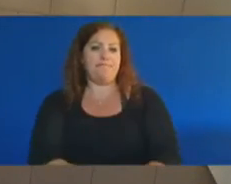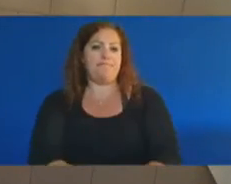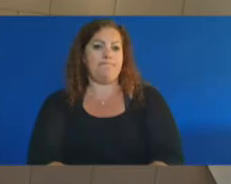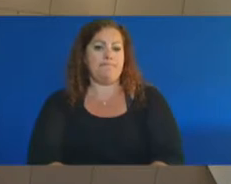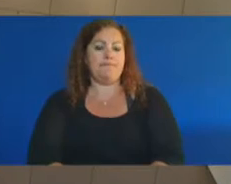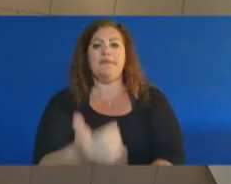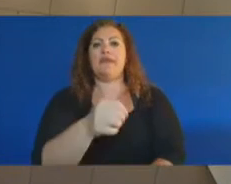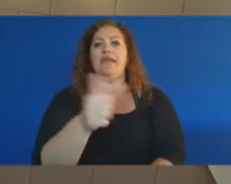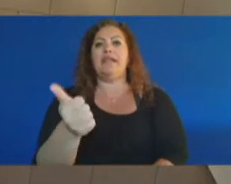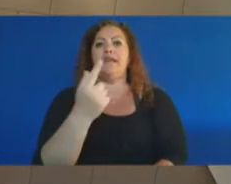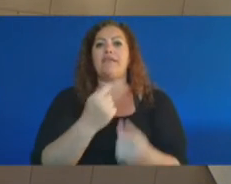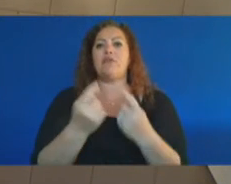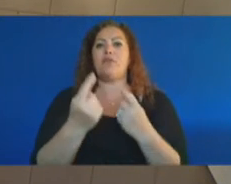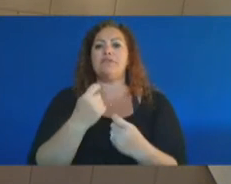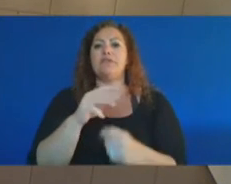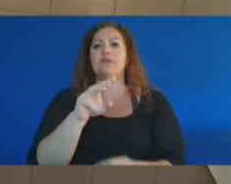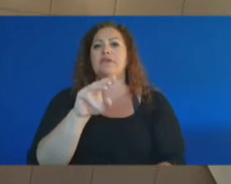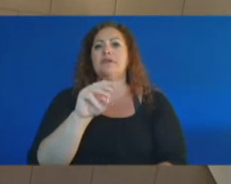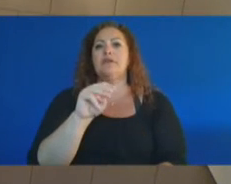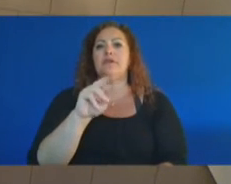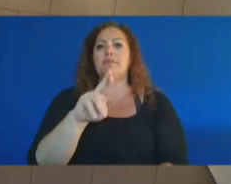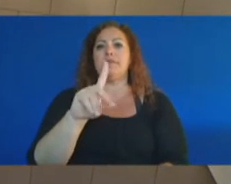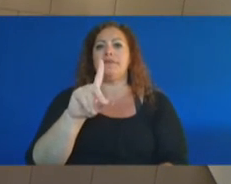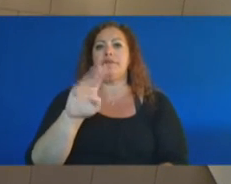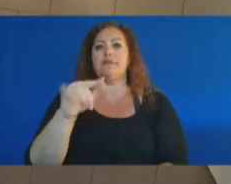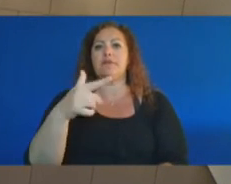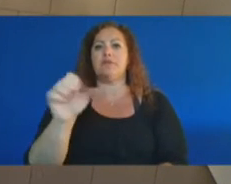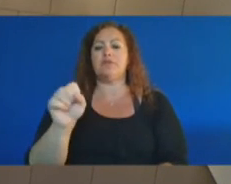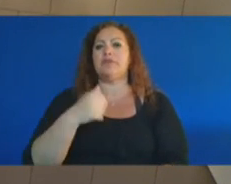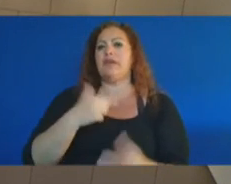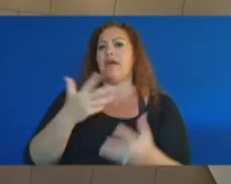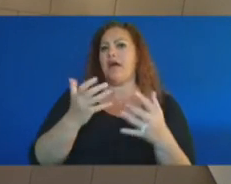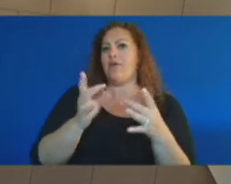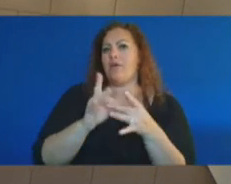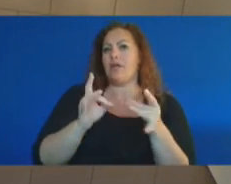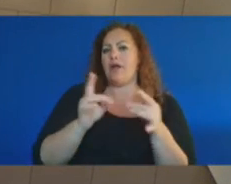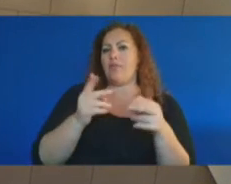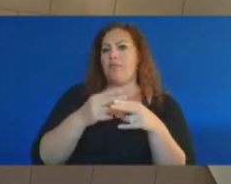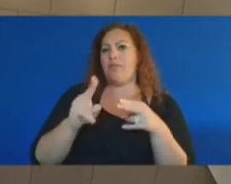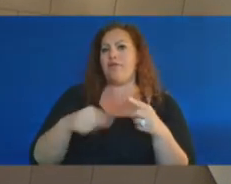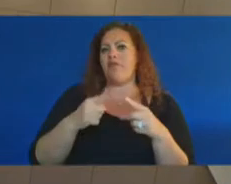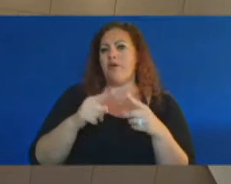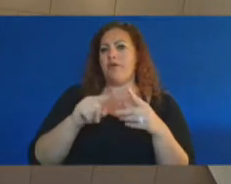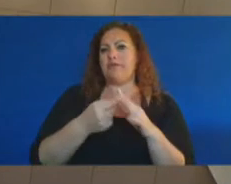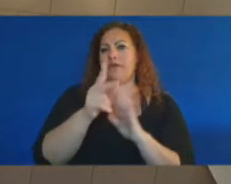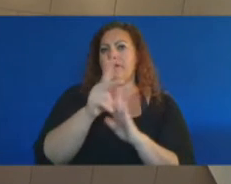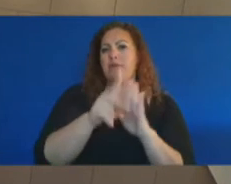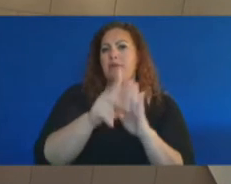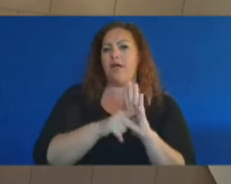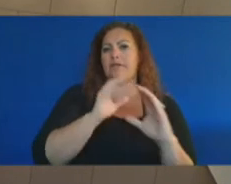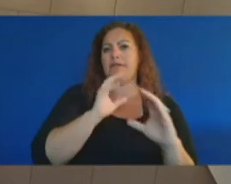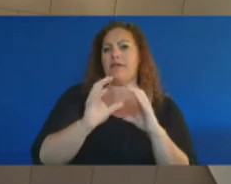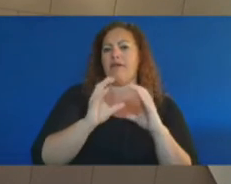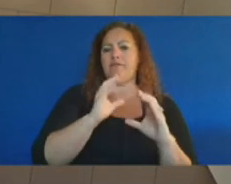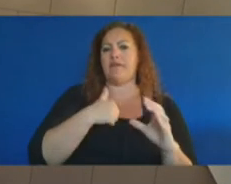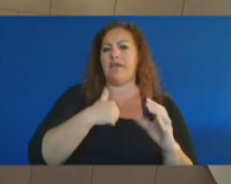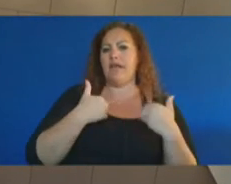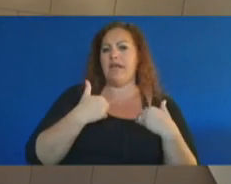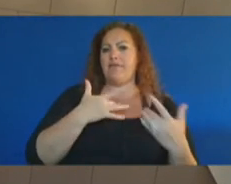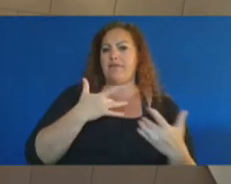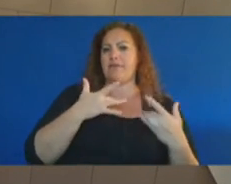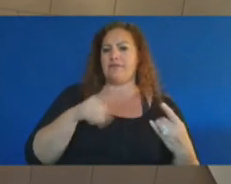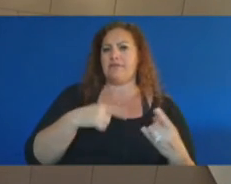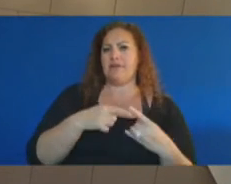other questions Mr Driggs I I just want to comment briefly without starting a policy conversation I have a concern about resisting